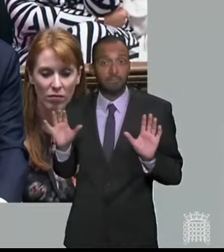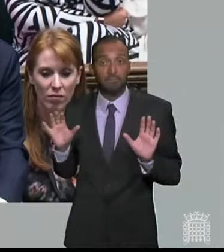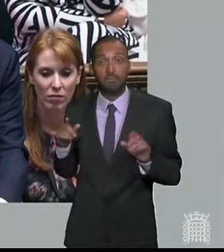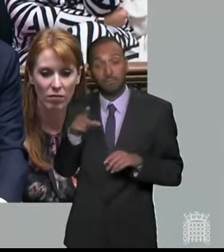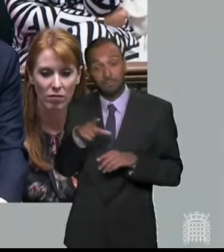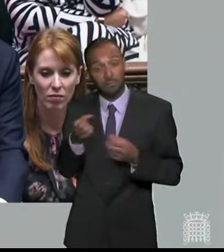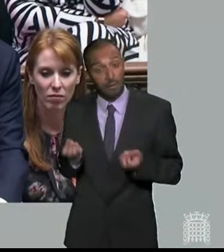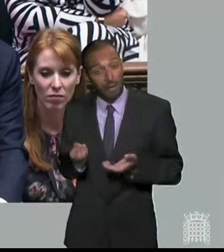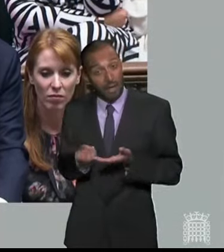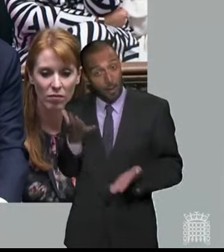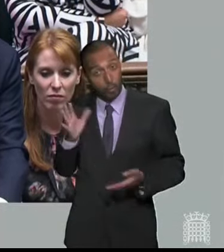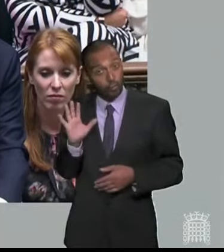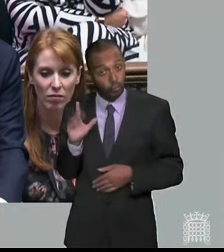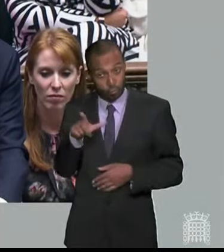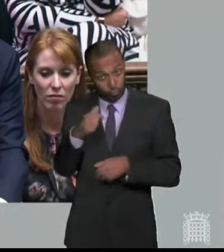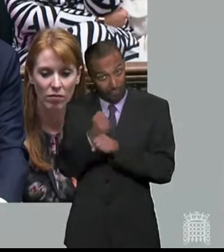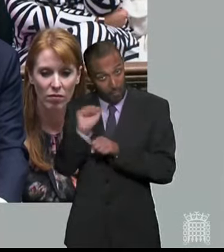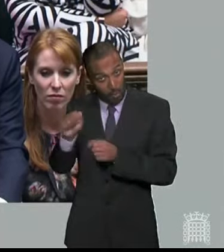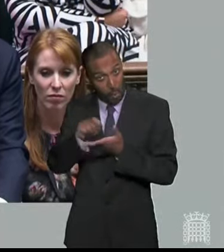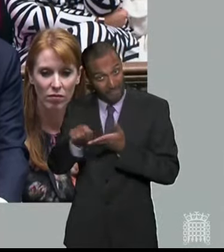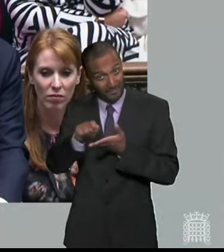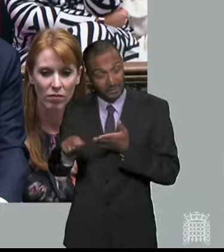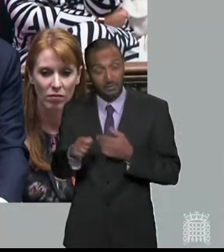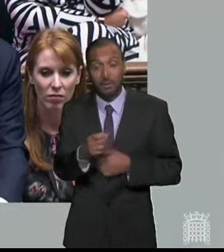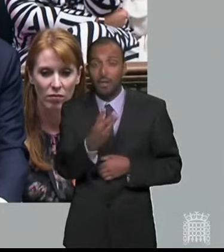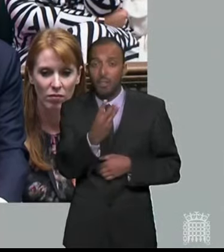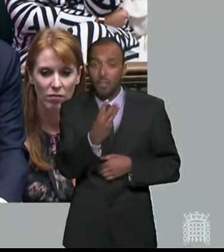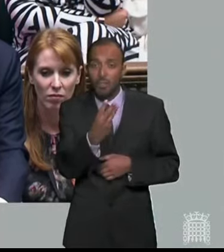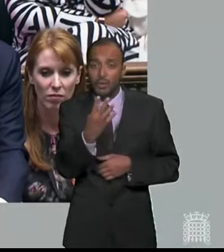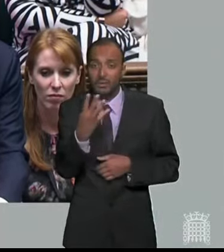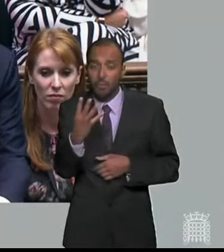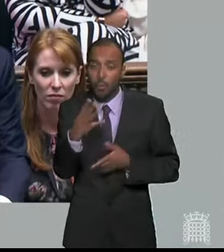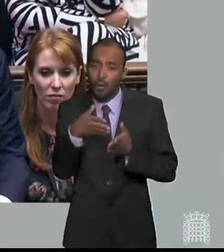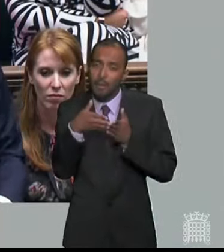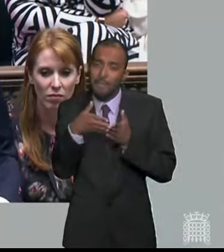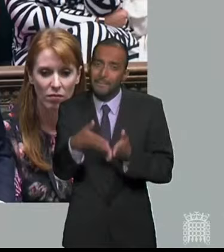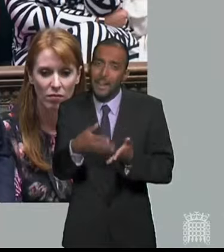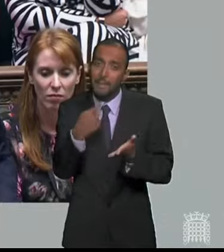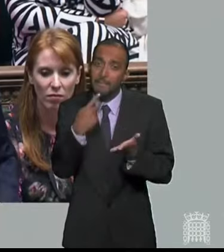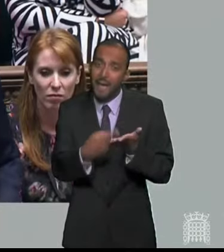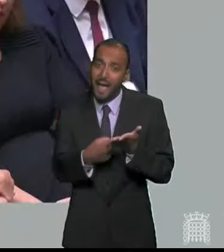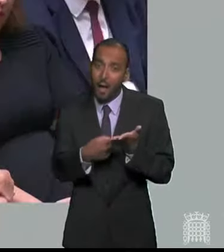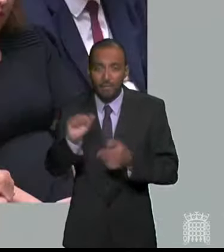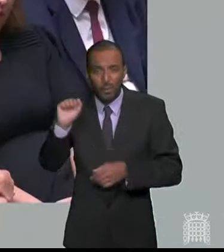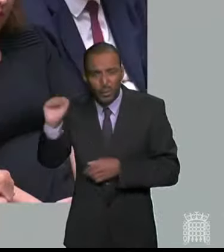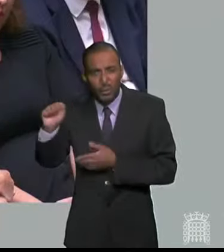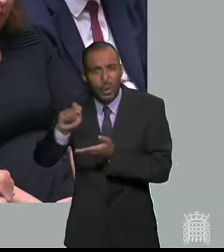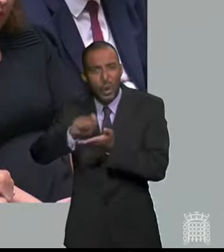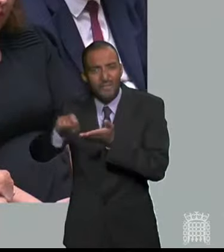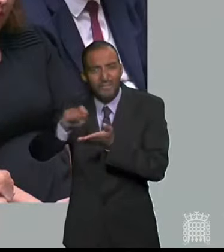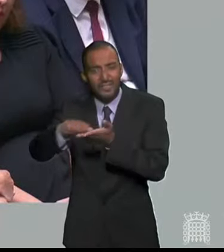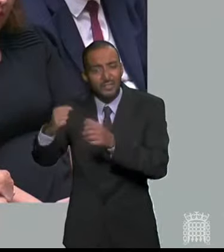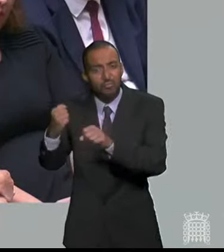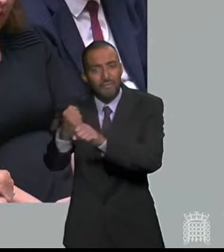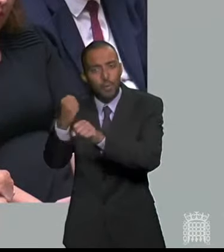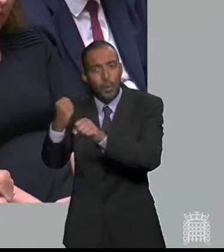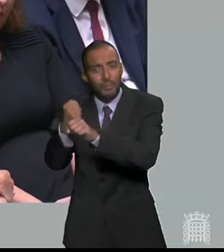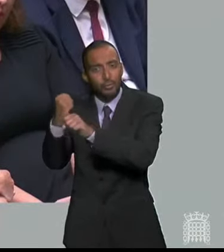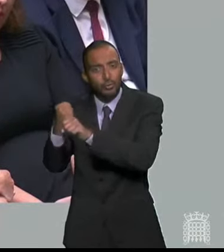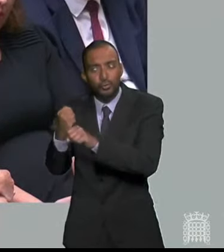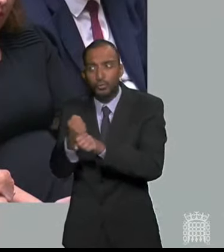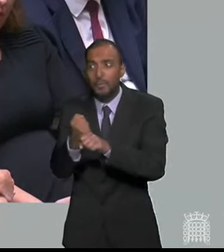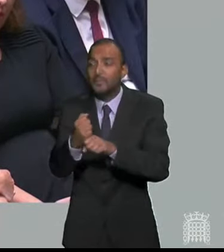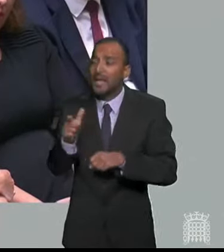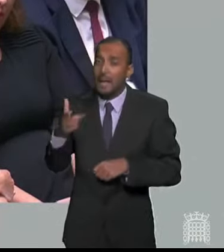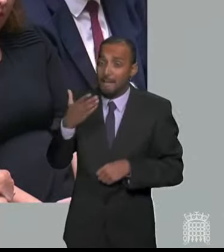can't quite believe this, £34 million. Can he explain to parents